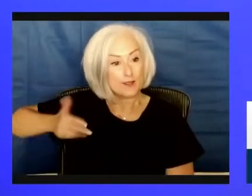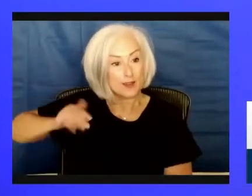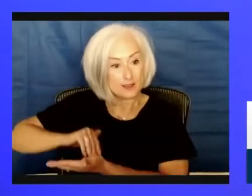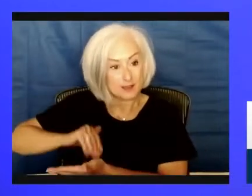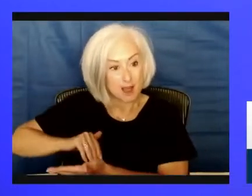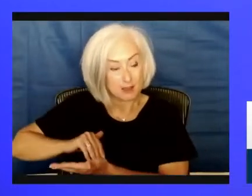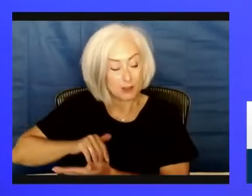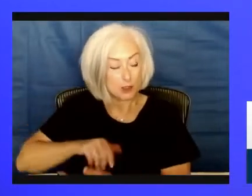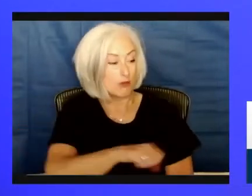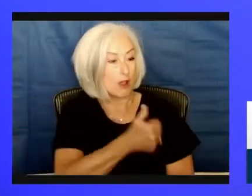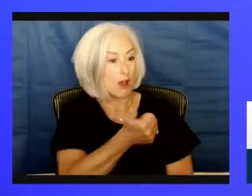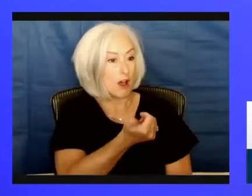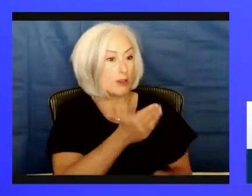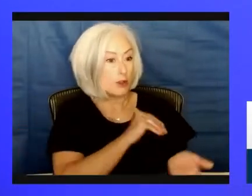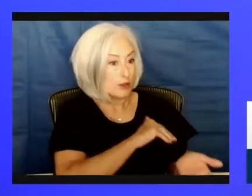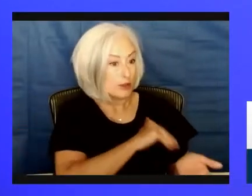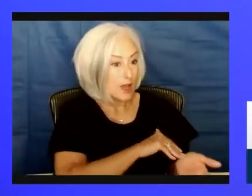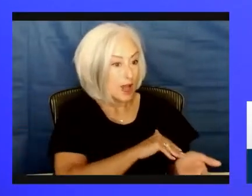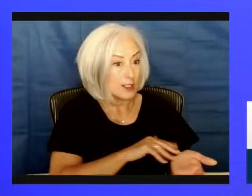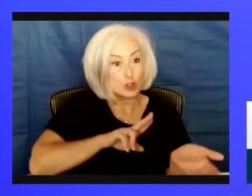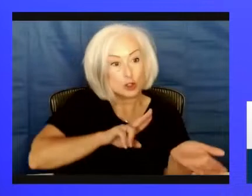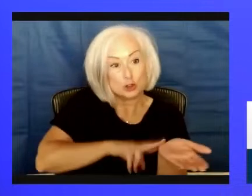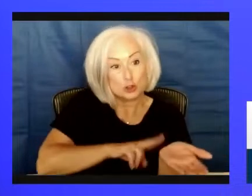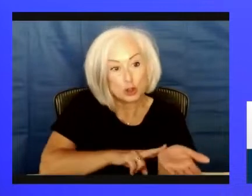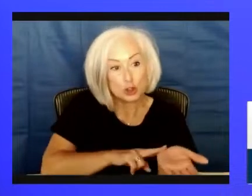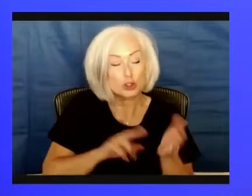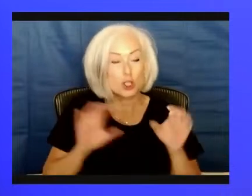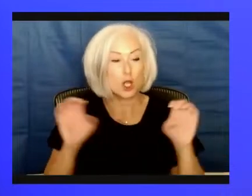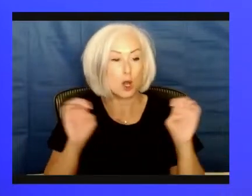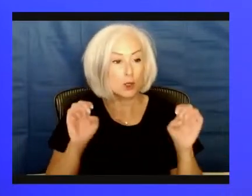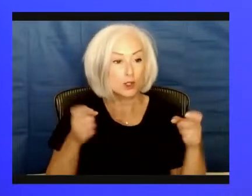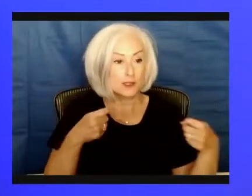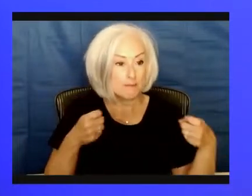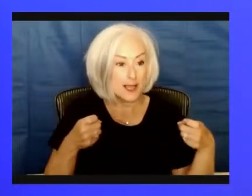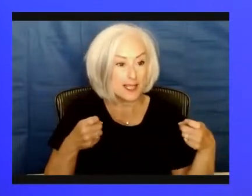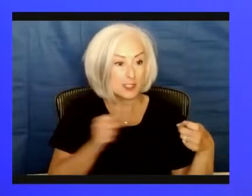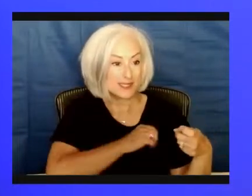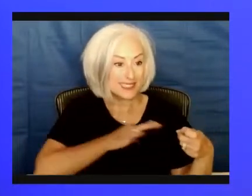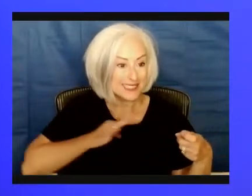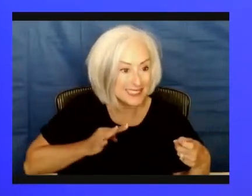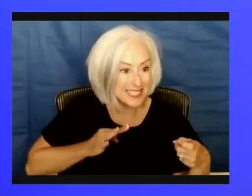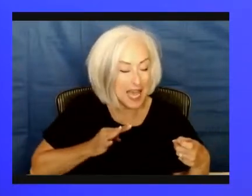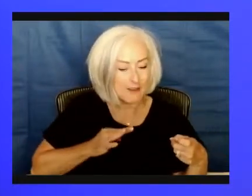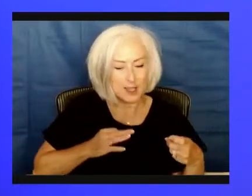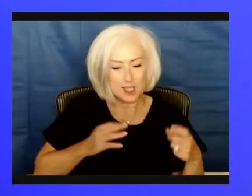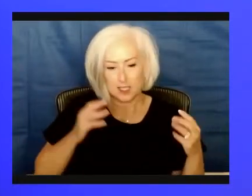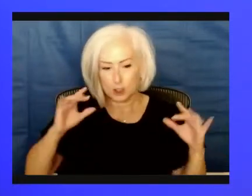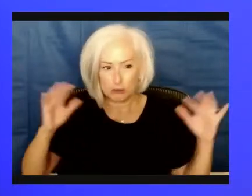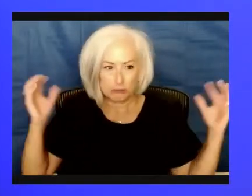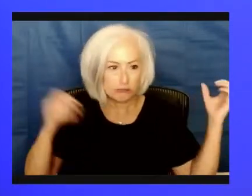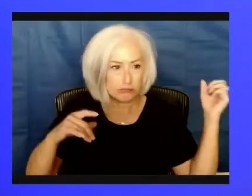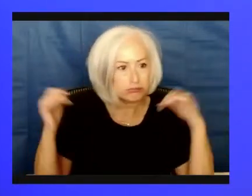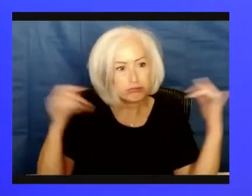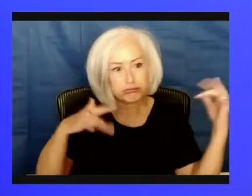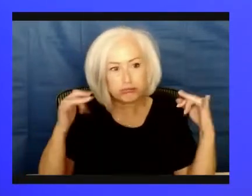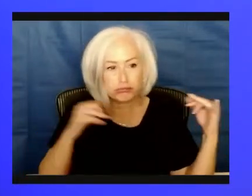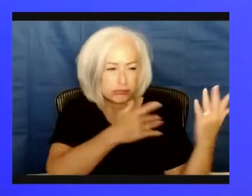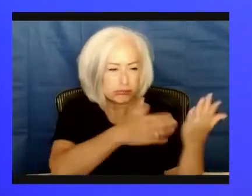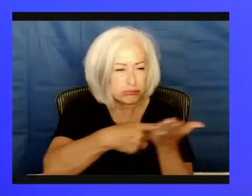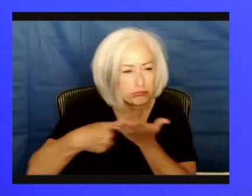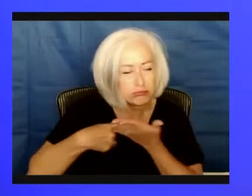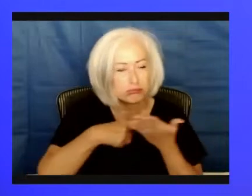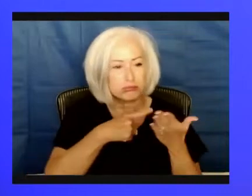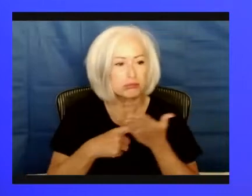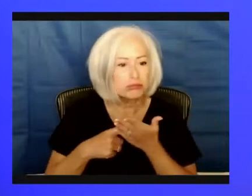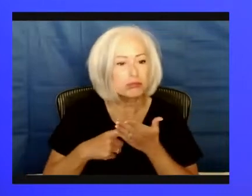as nursing, emergency management, administrative staff, to be prepared for that. We do trainings here at the medical